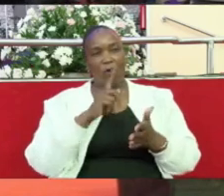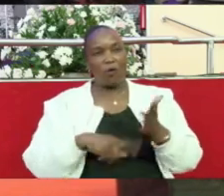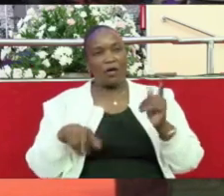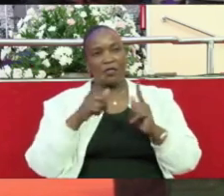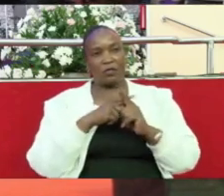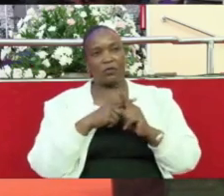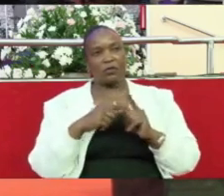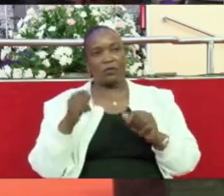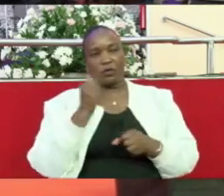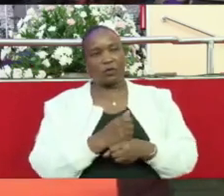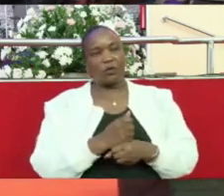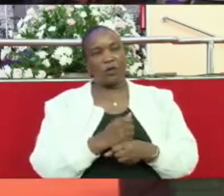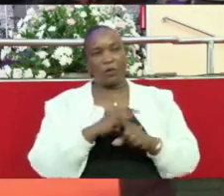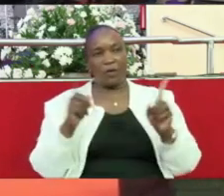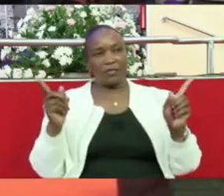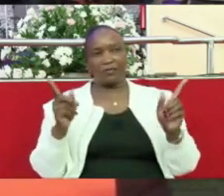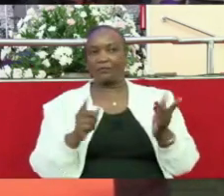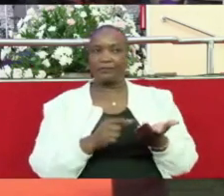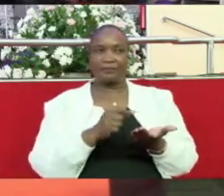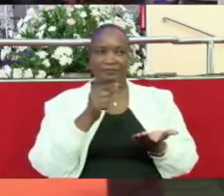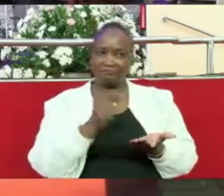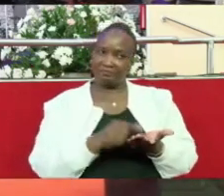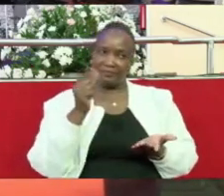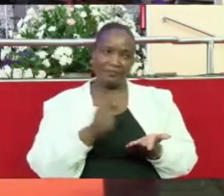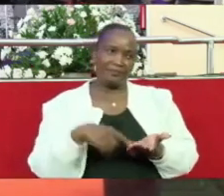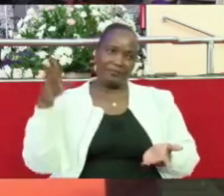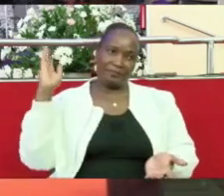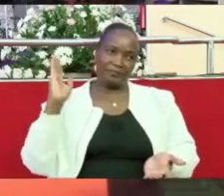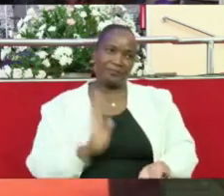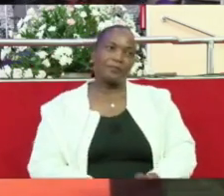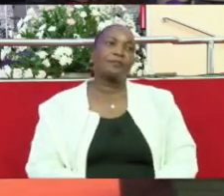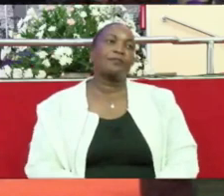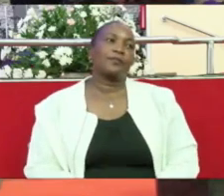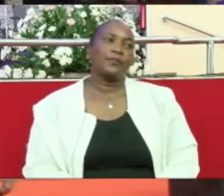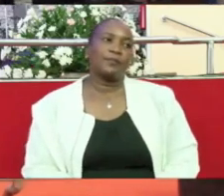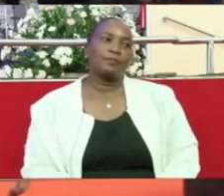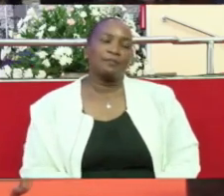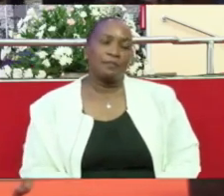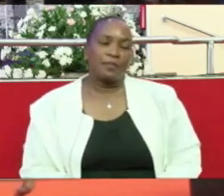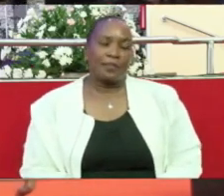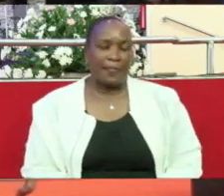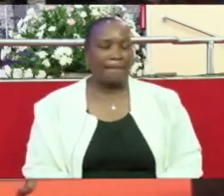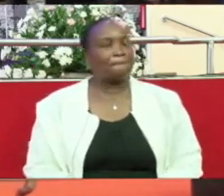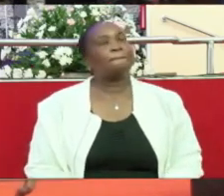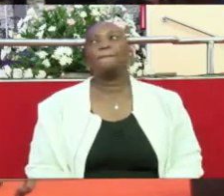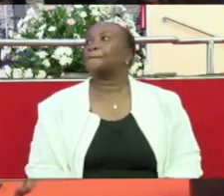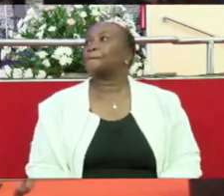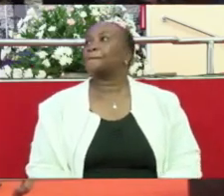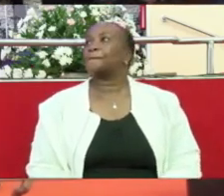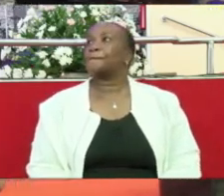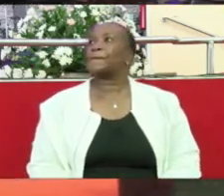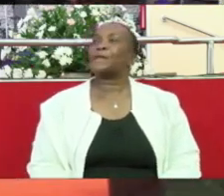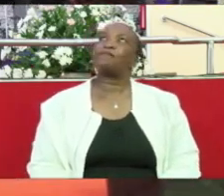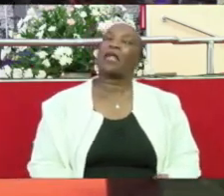2 Timothy 2:11 says, Tito mbili, from verse 12 it says, kuanzia 12 that the grace of God teaches us to say no to